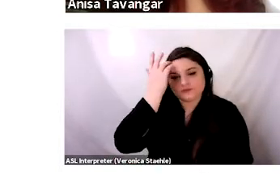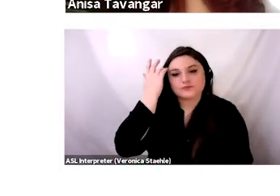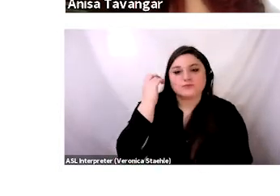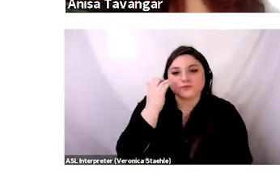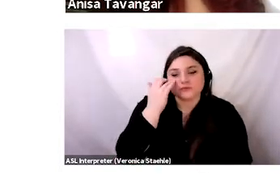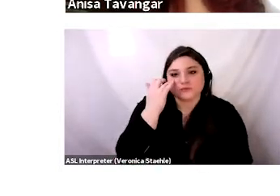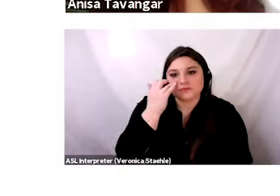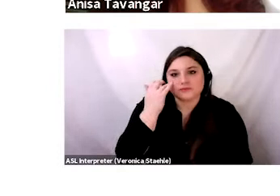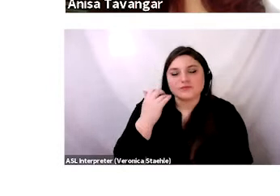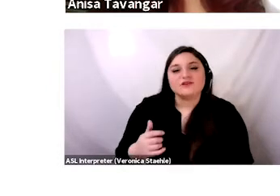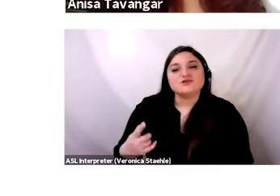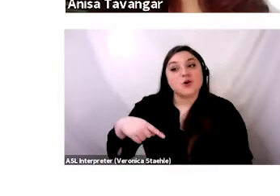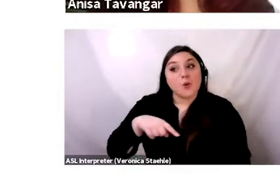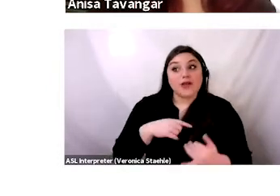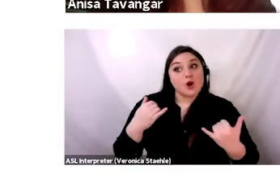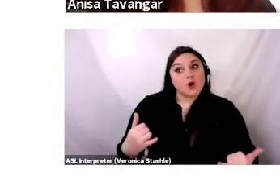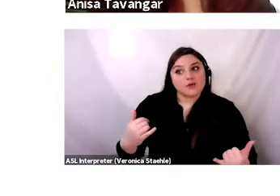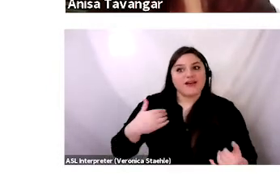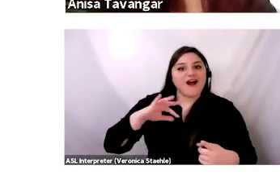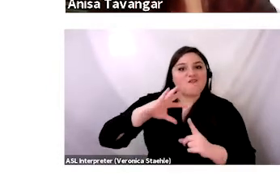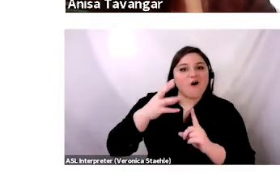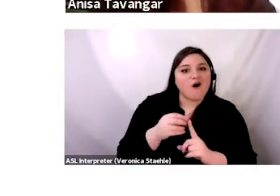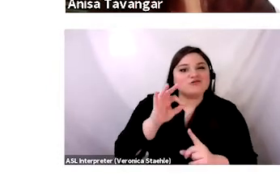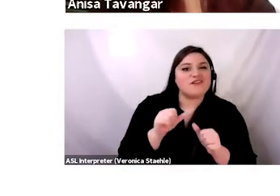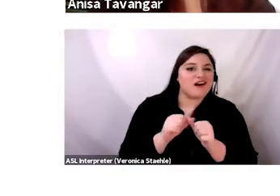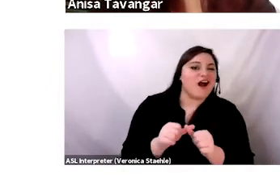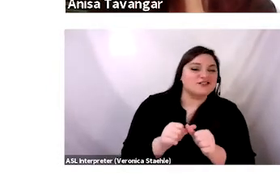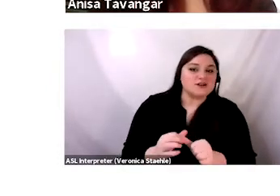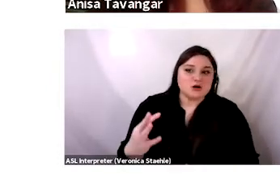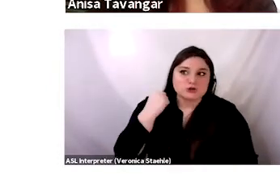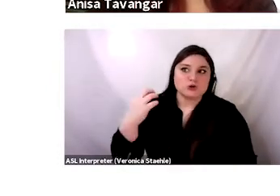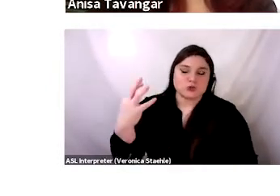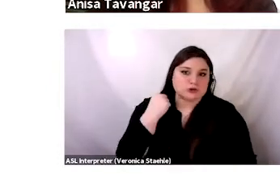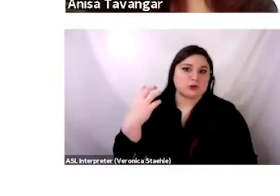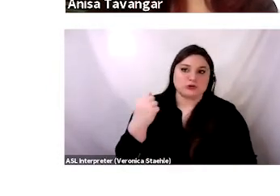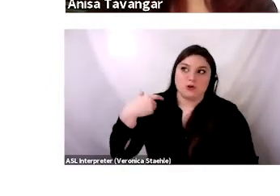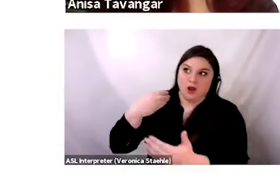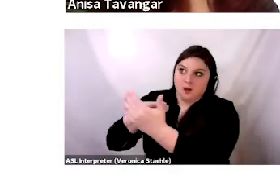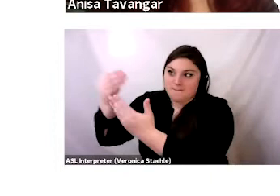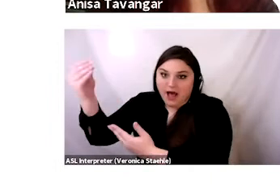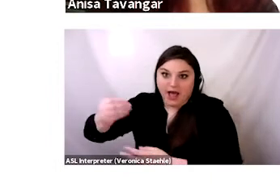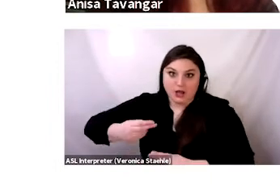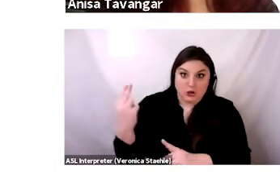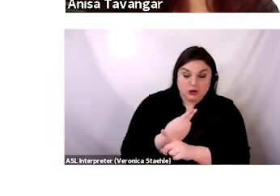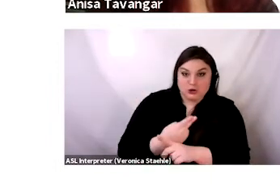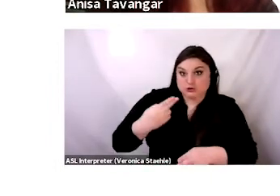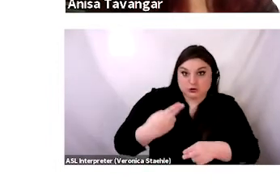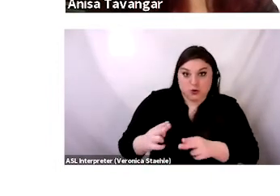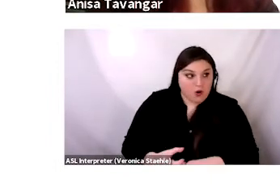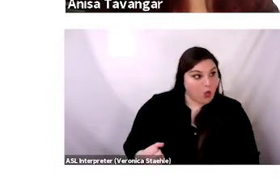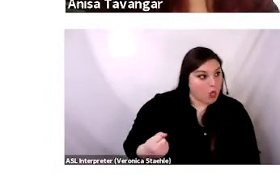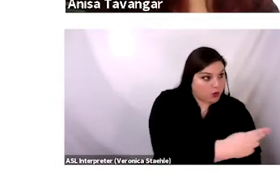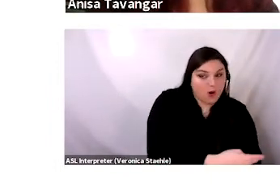So I think, it's this culture of constant consumerism that really shifts us away from